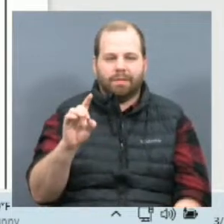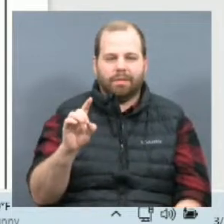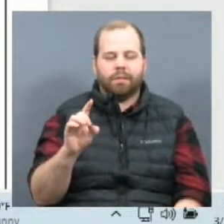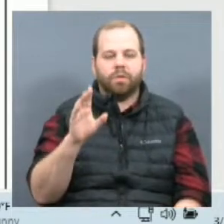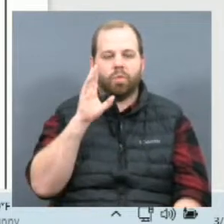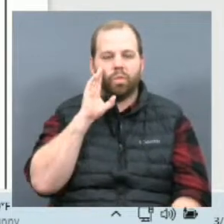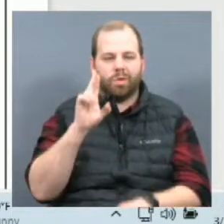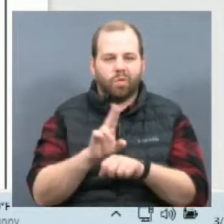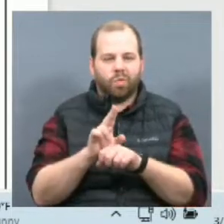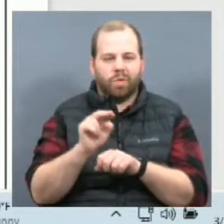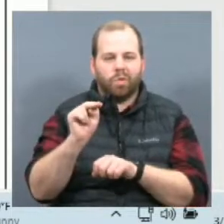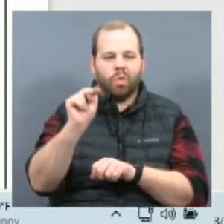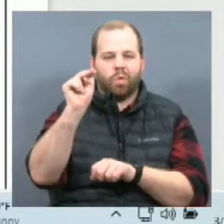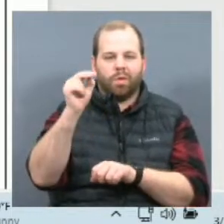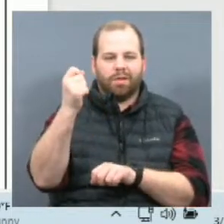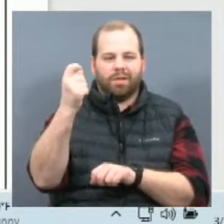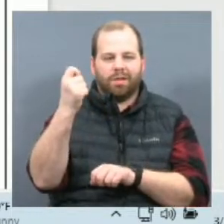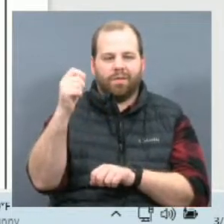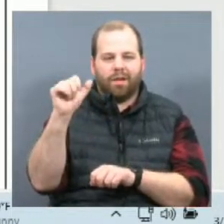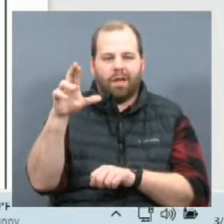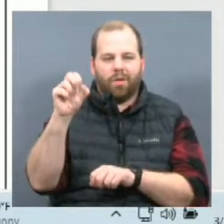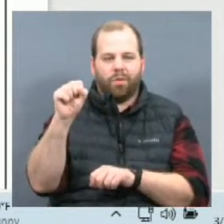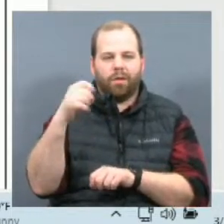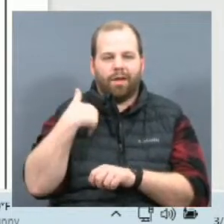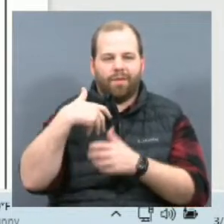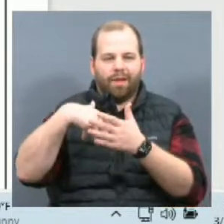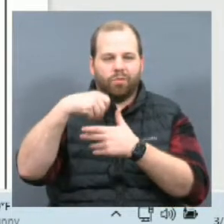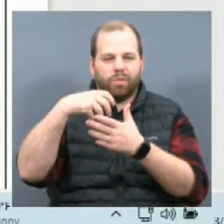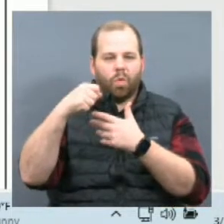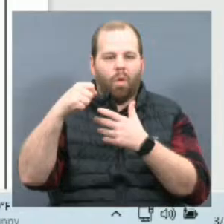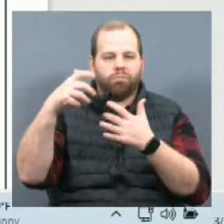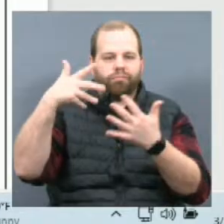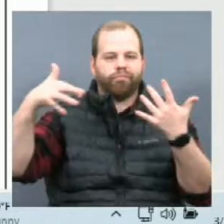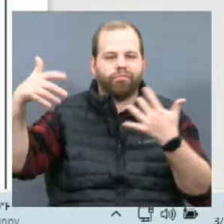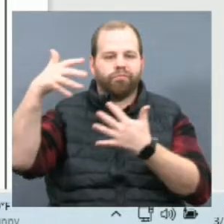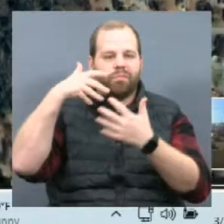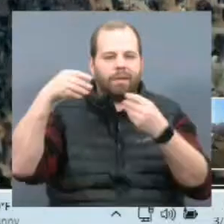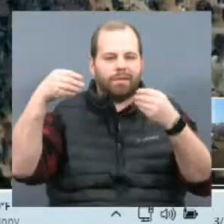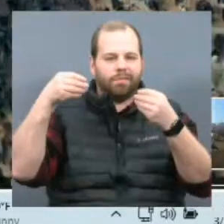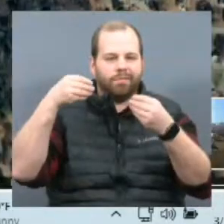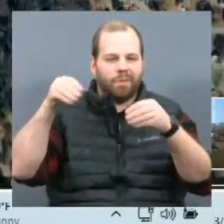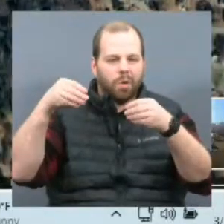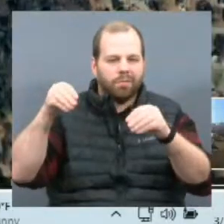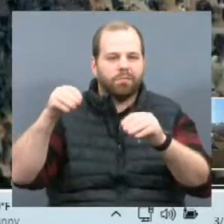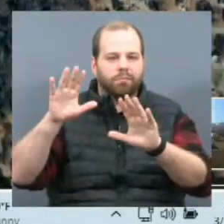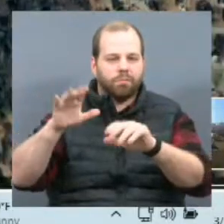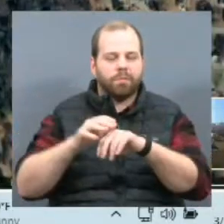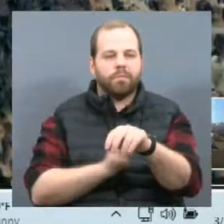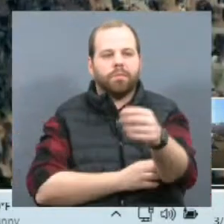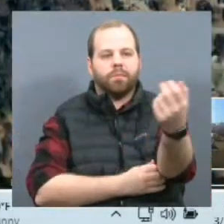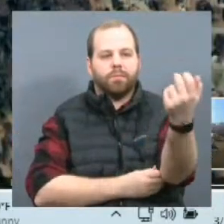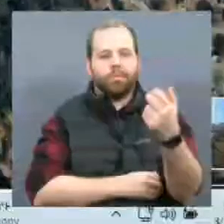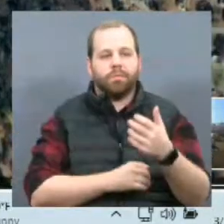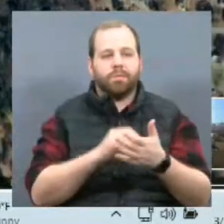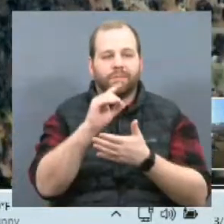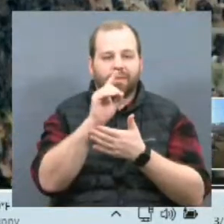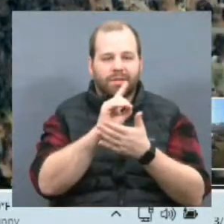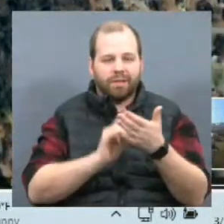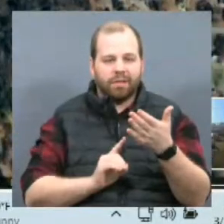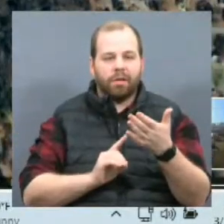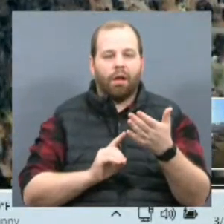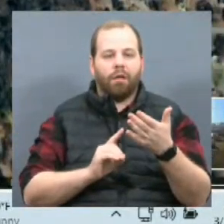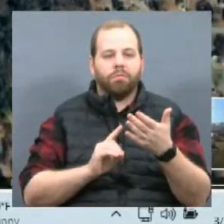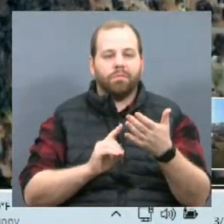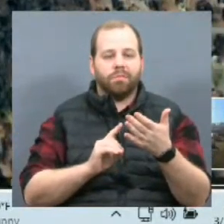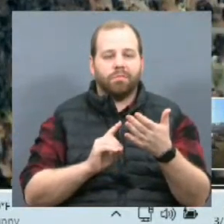use the northern 11 acres of the property to construct an outdoor air market, open air market. The design concept consists of